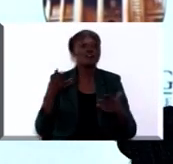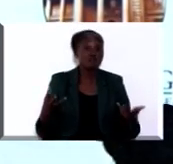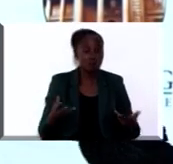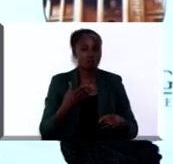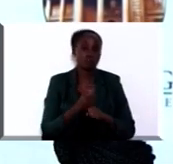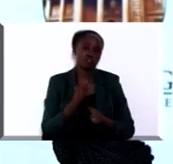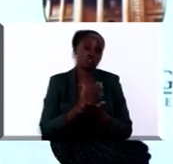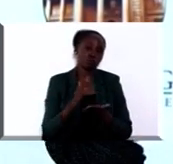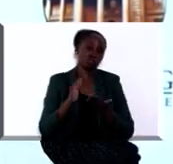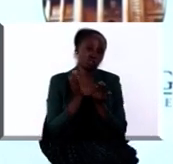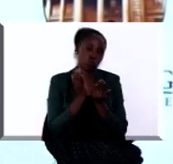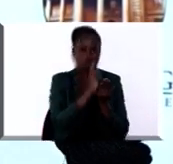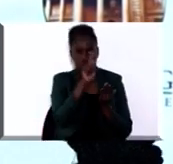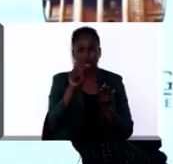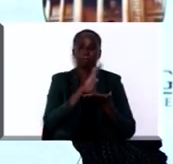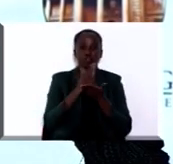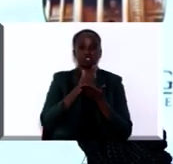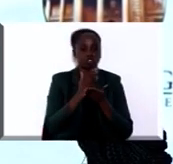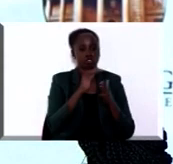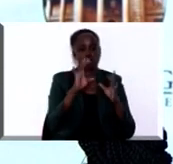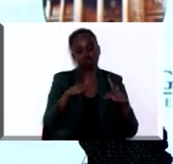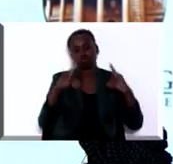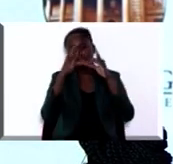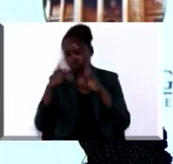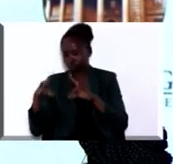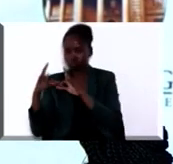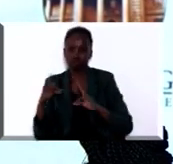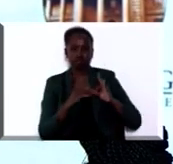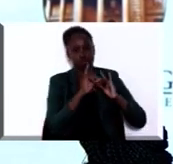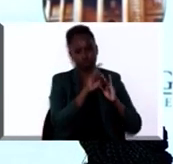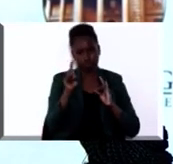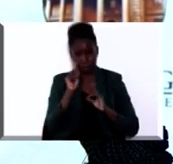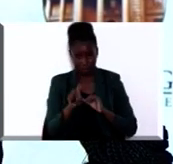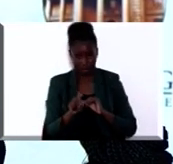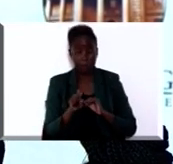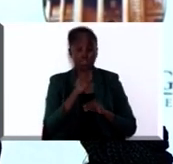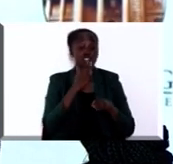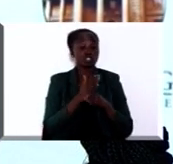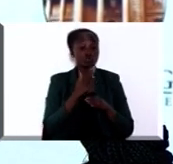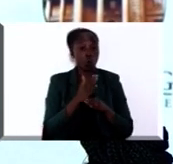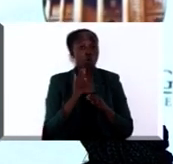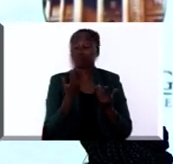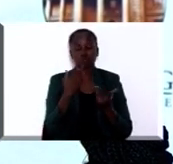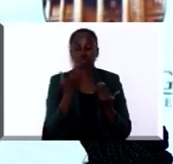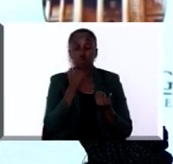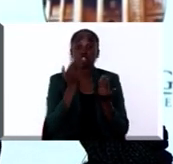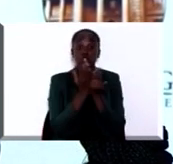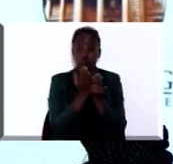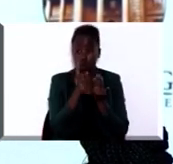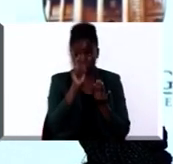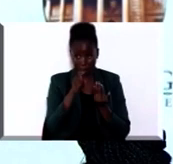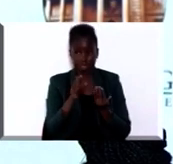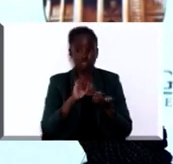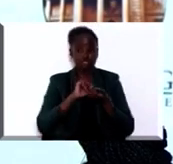schools to share facilities. We want the school leagues to come back again. We